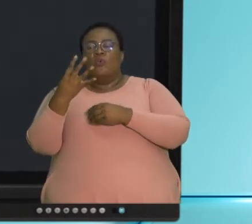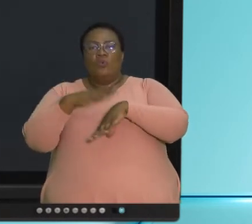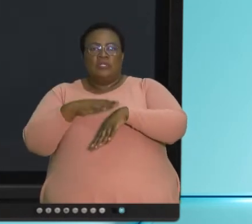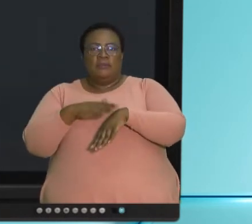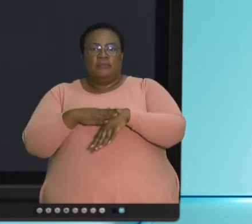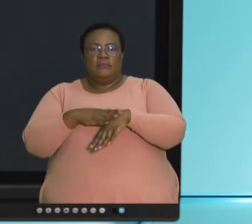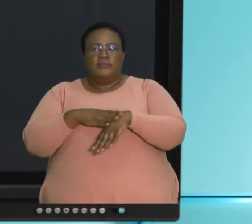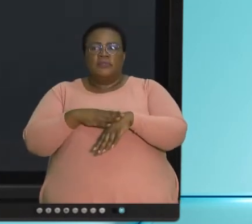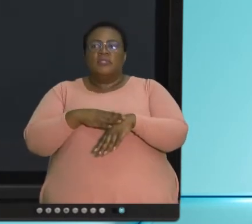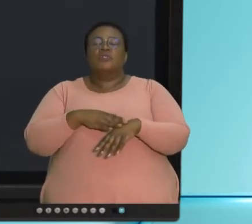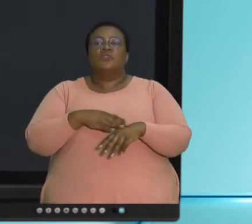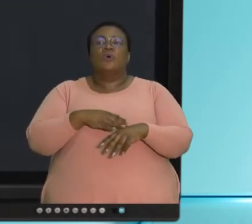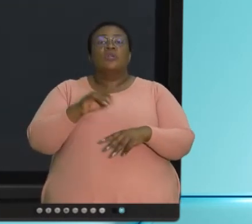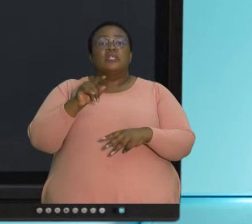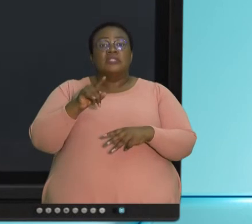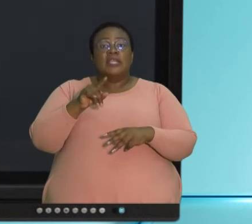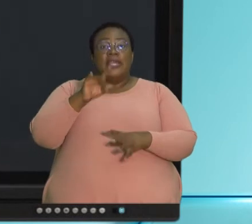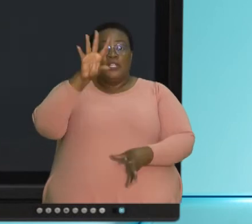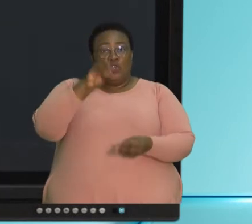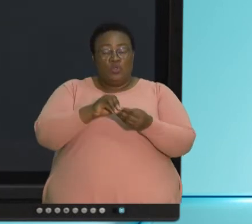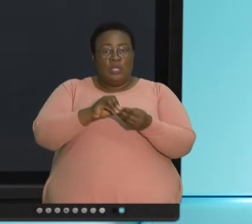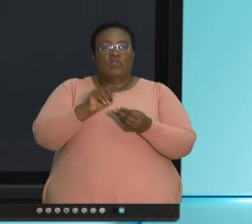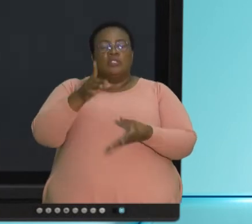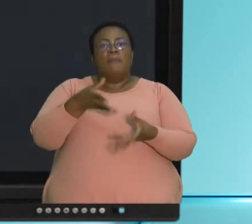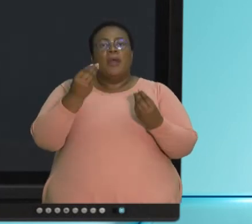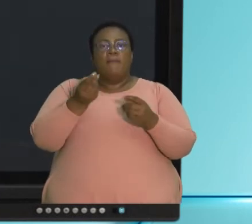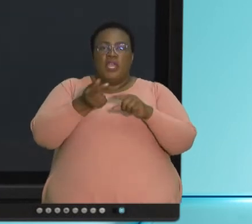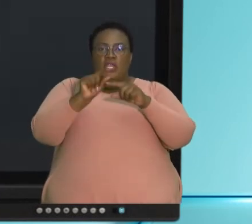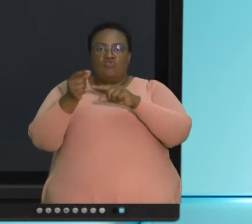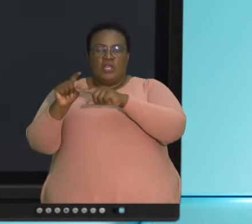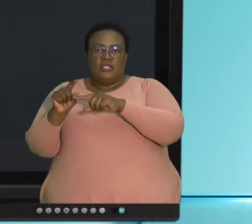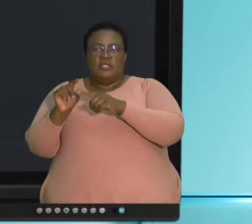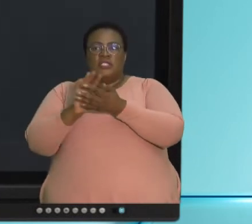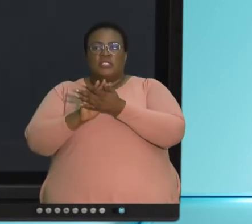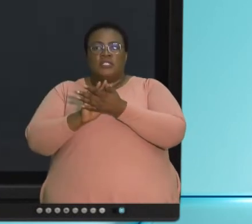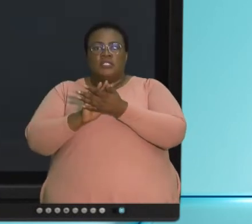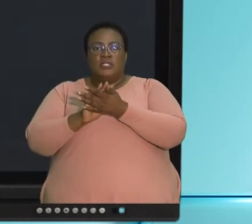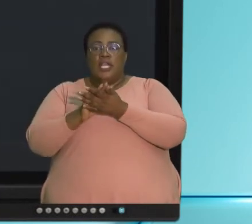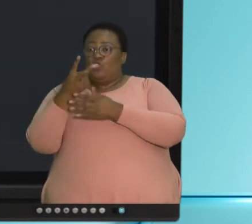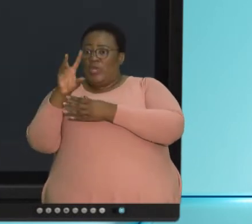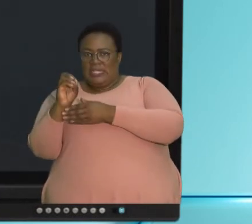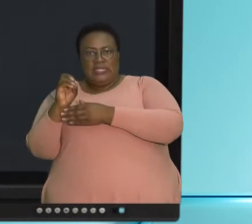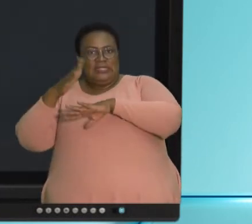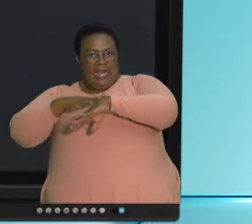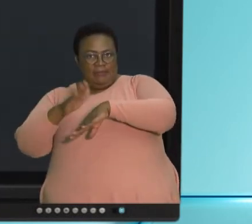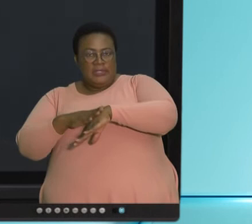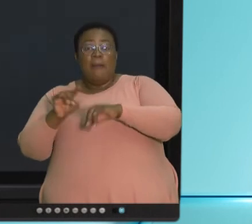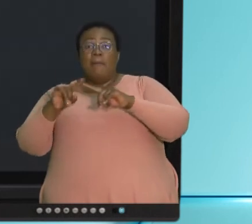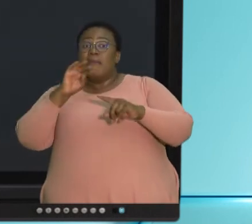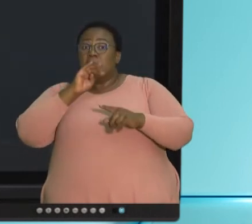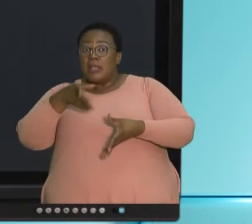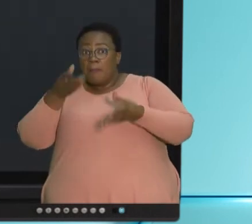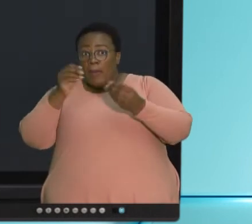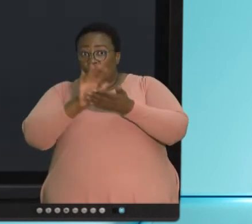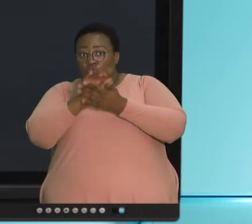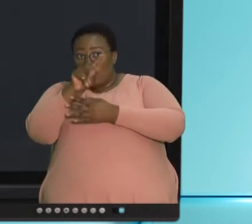she actually got the interest 20 times. Not that she got the 12.5% 20